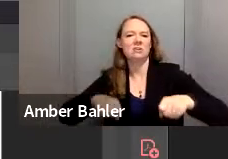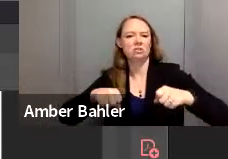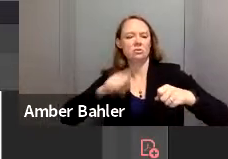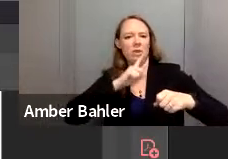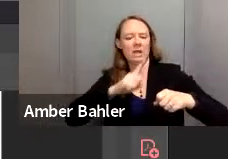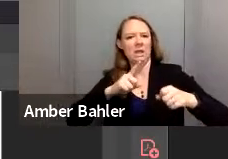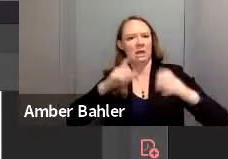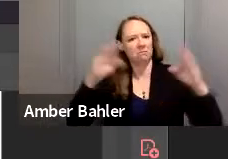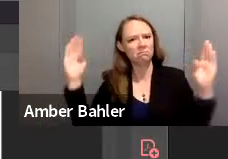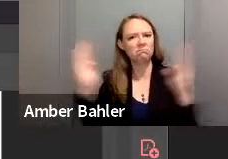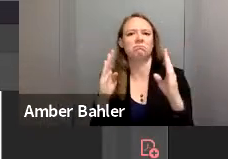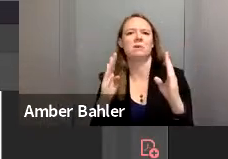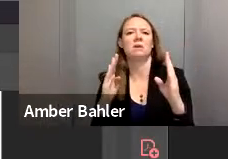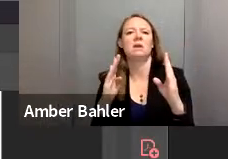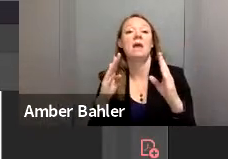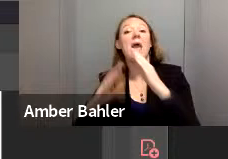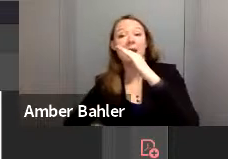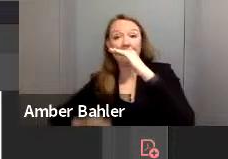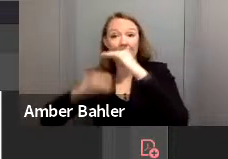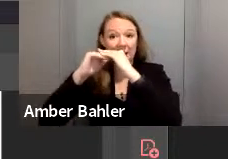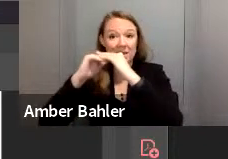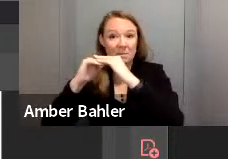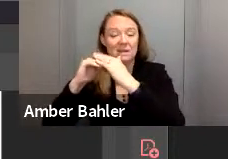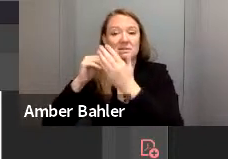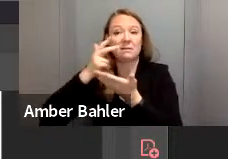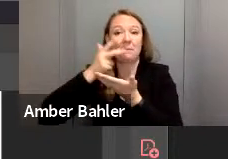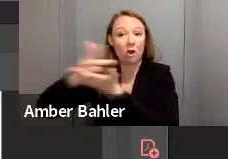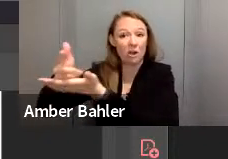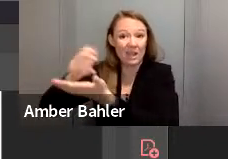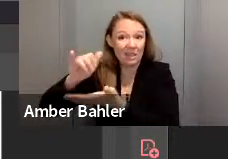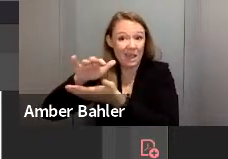parking available, which is at a premium in this area.